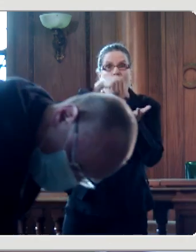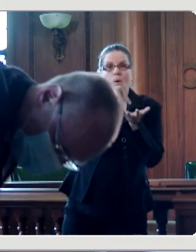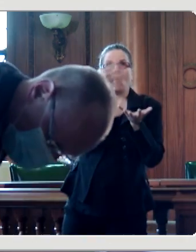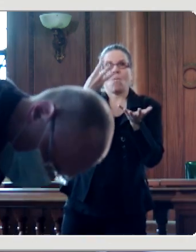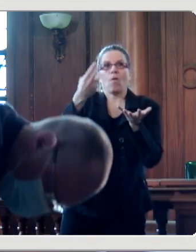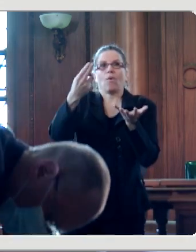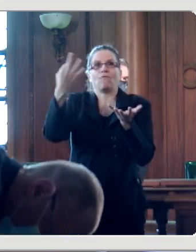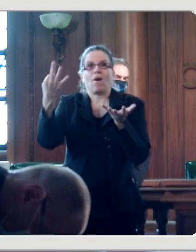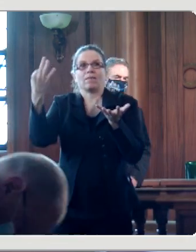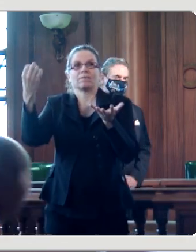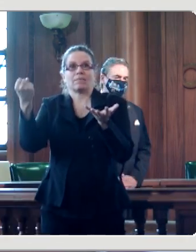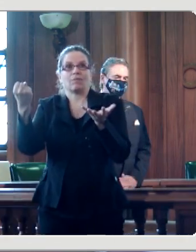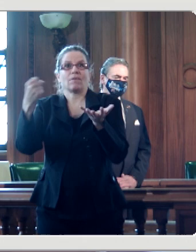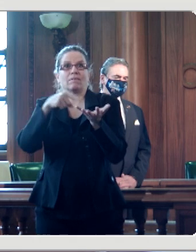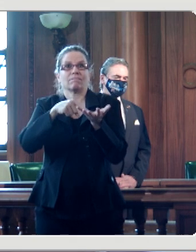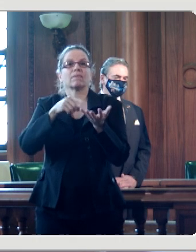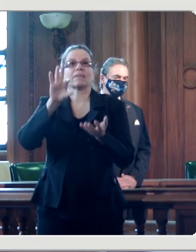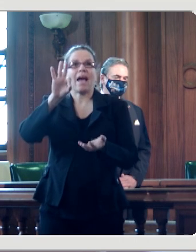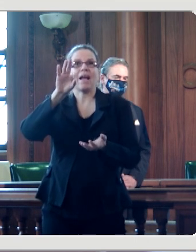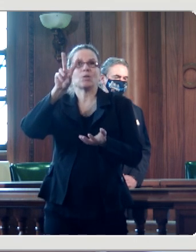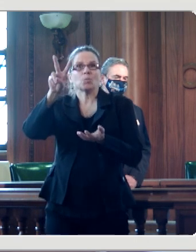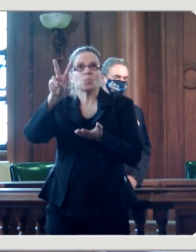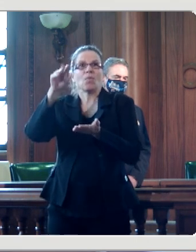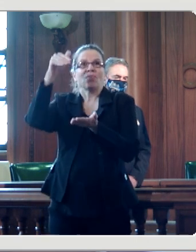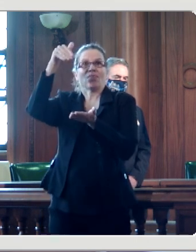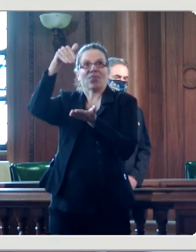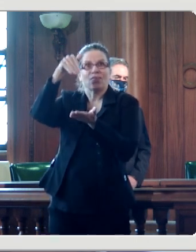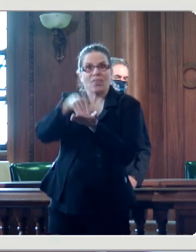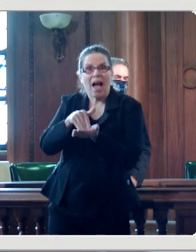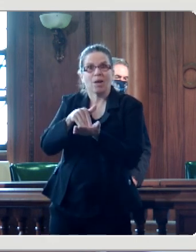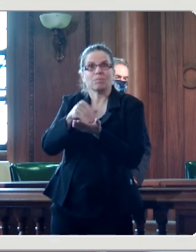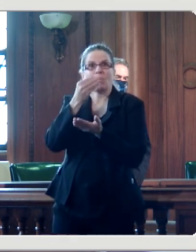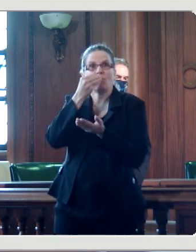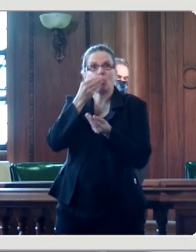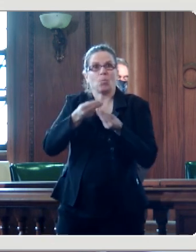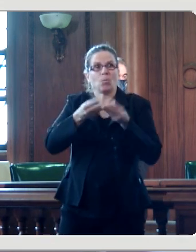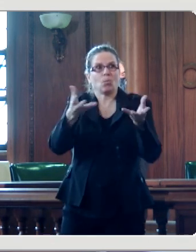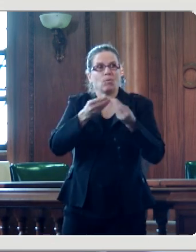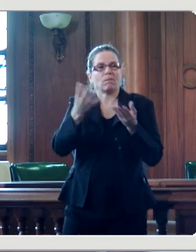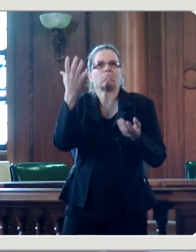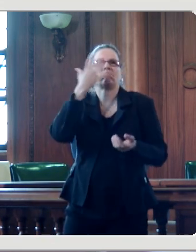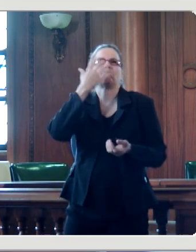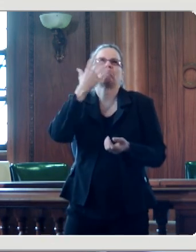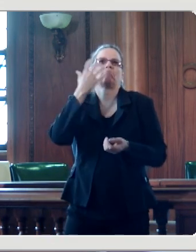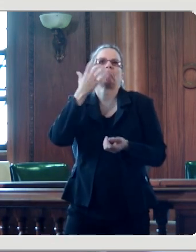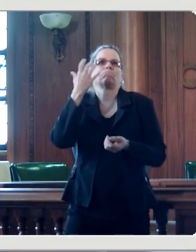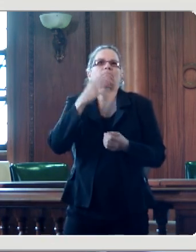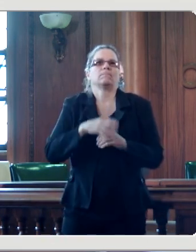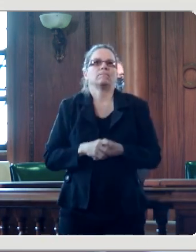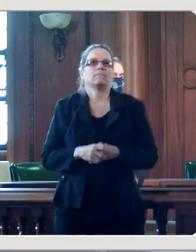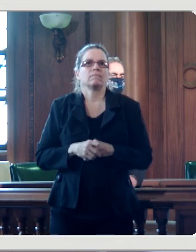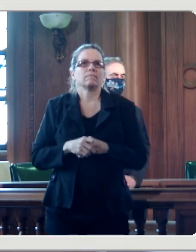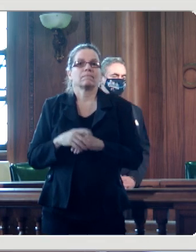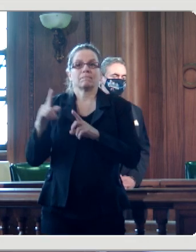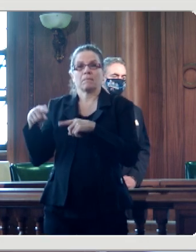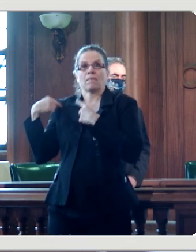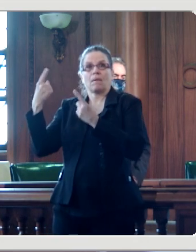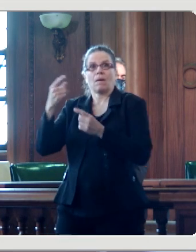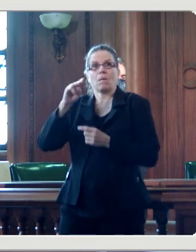92,104 meals. And since school closed down in March, we've distributed